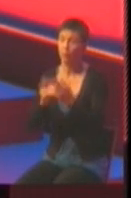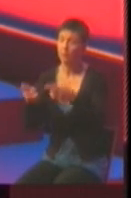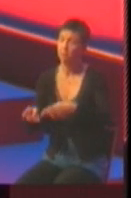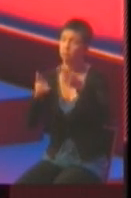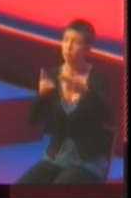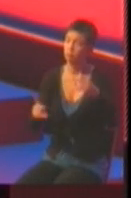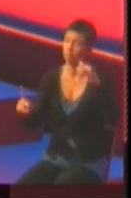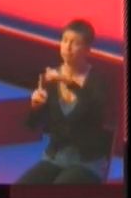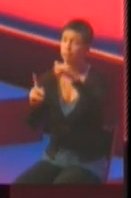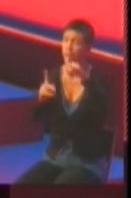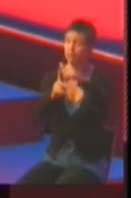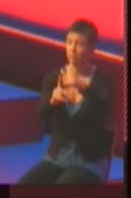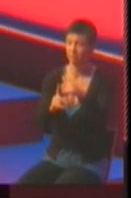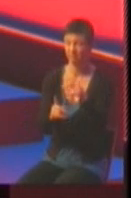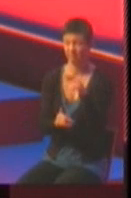as bombs.